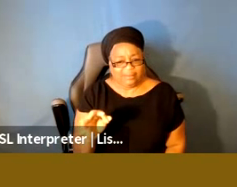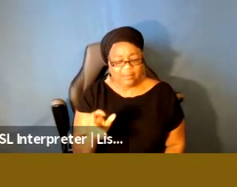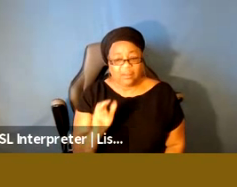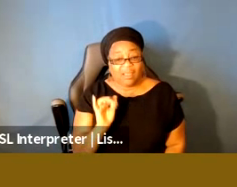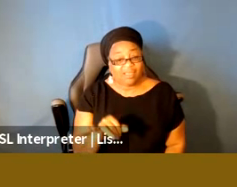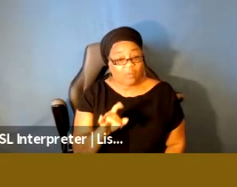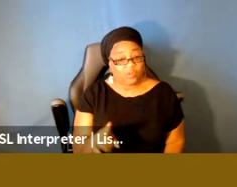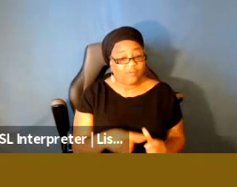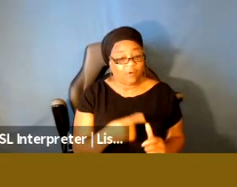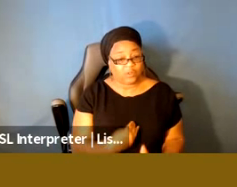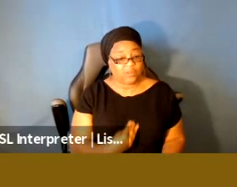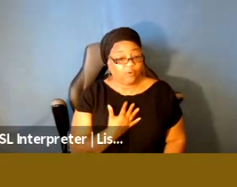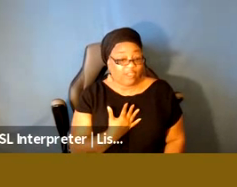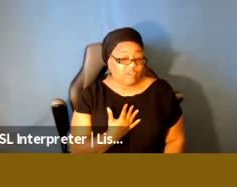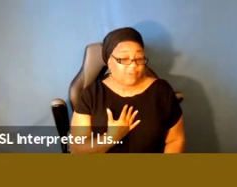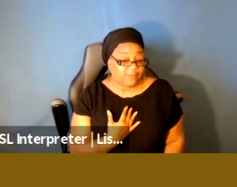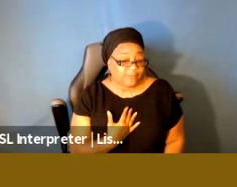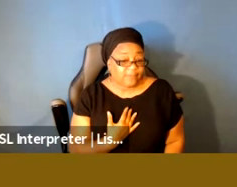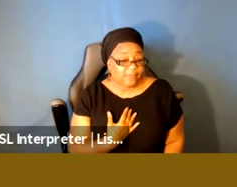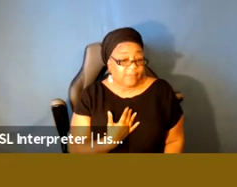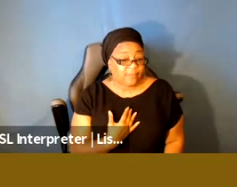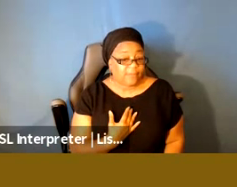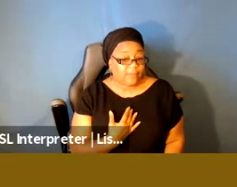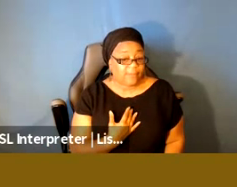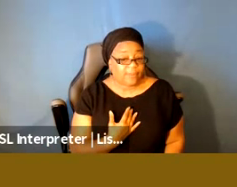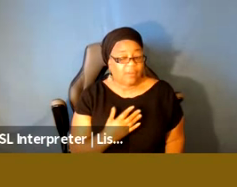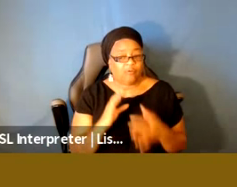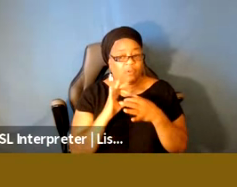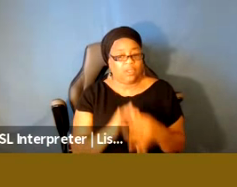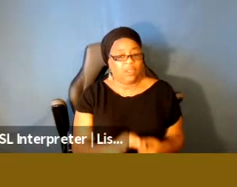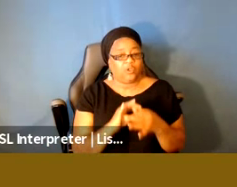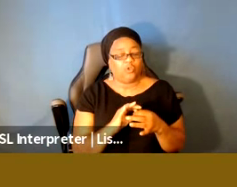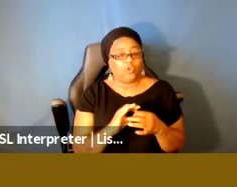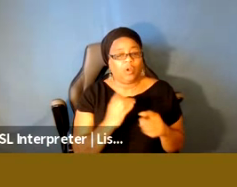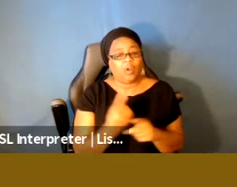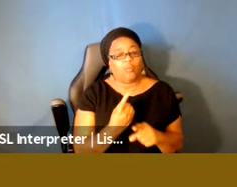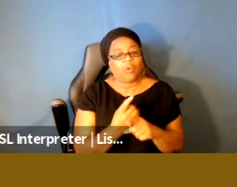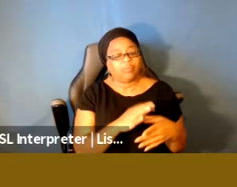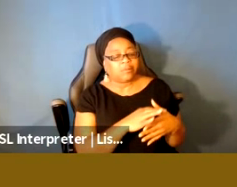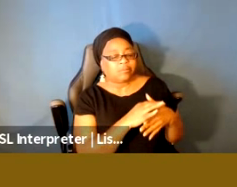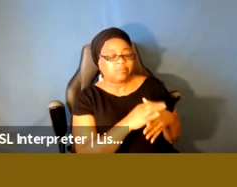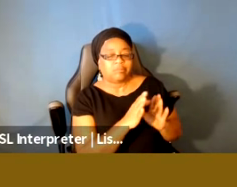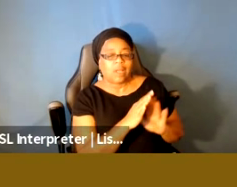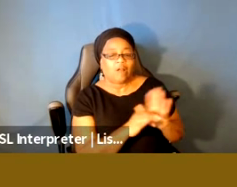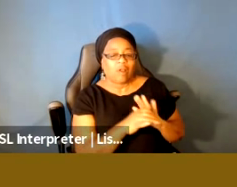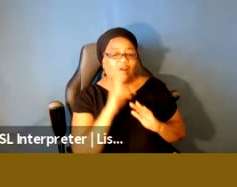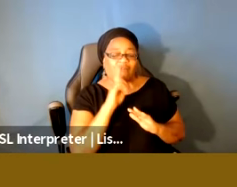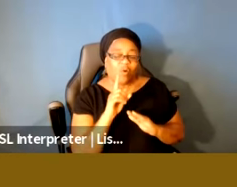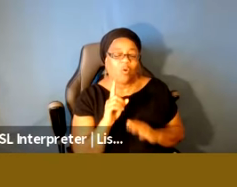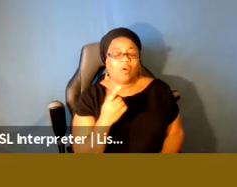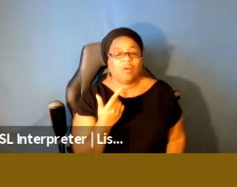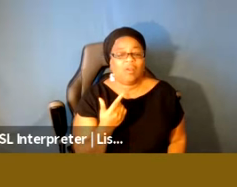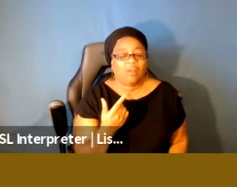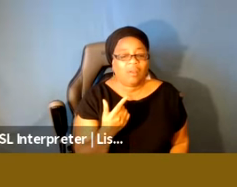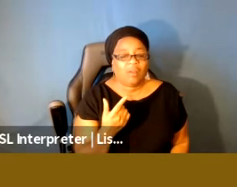that was the first inspiration, you know, pertaining to the proper context for the video was made for an exhibit called Shoulder to Deed that happened at